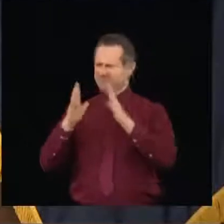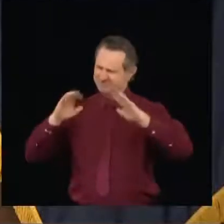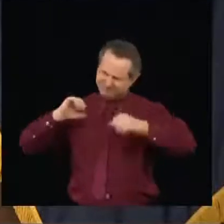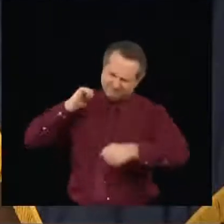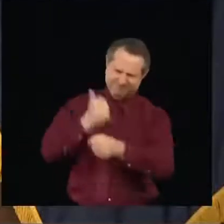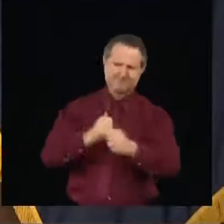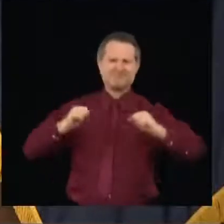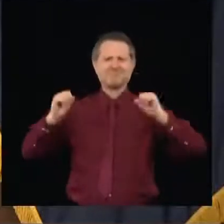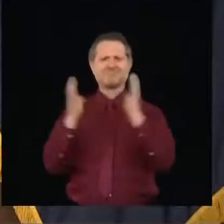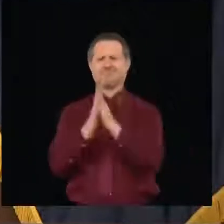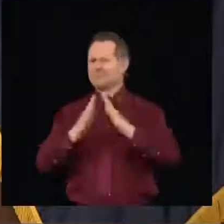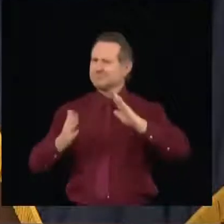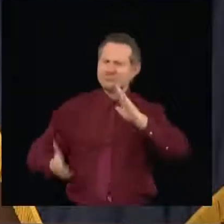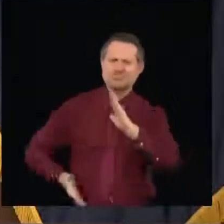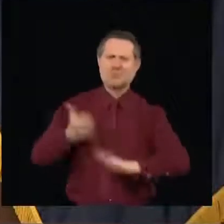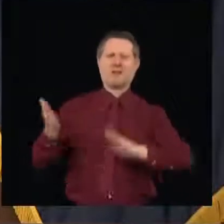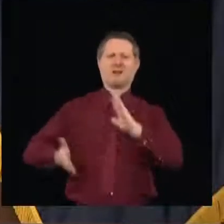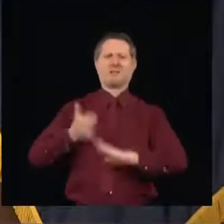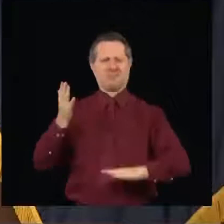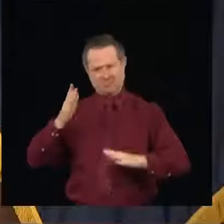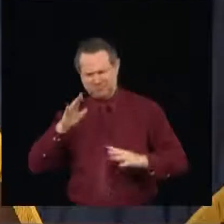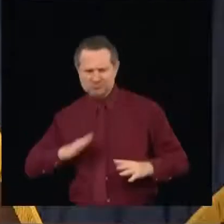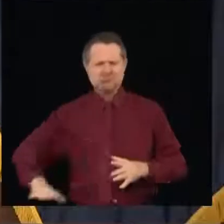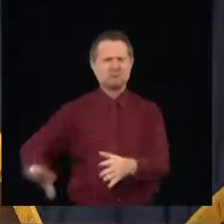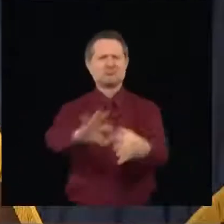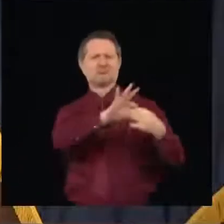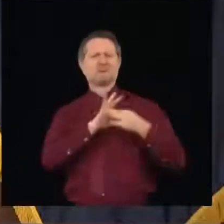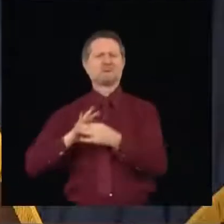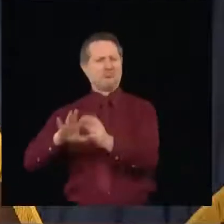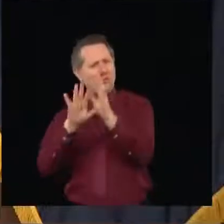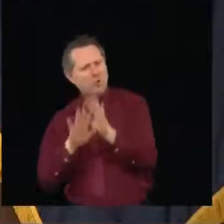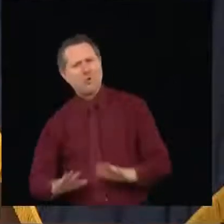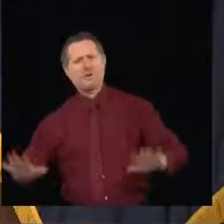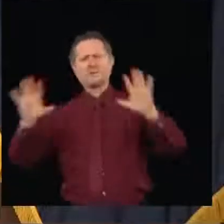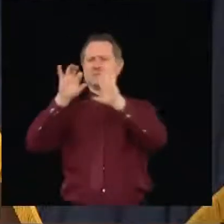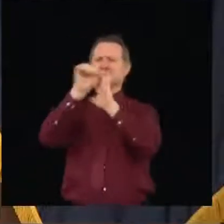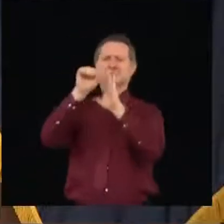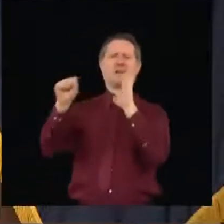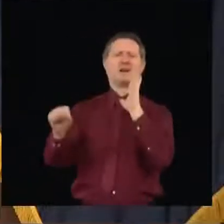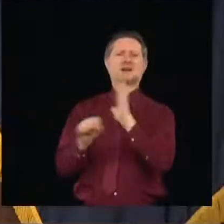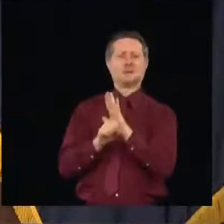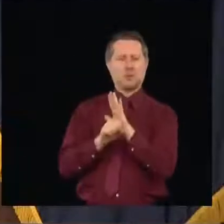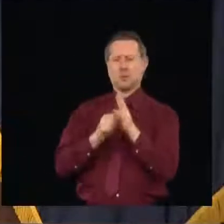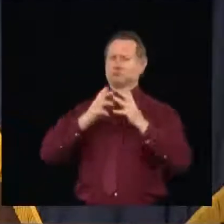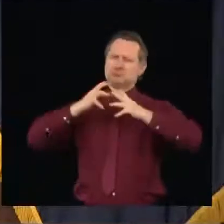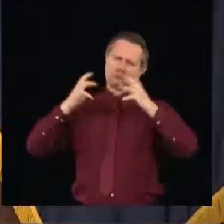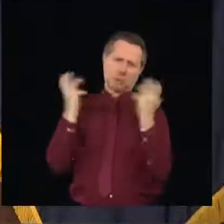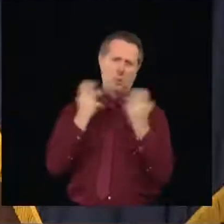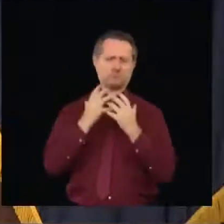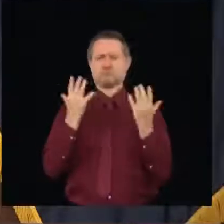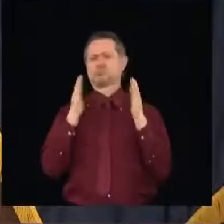work, and then to coordinate it statewide, especially downstate, because there's such